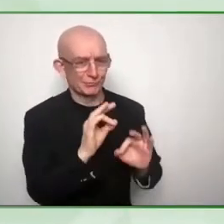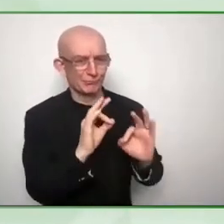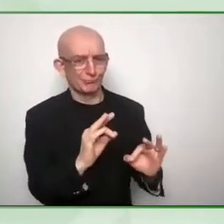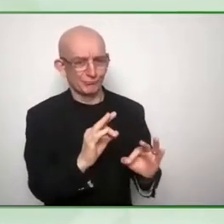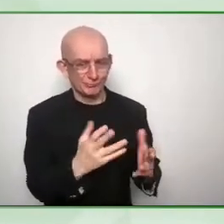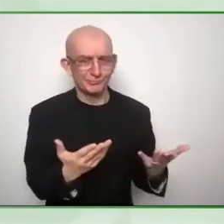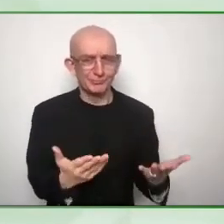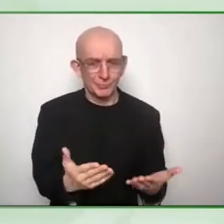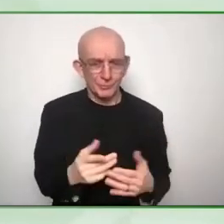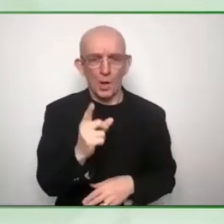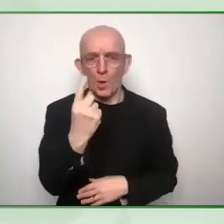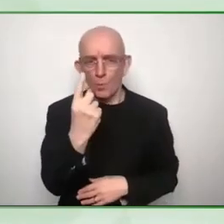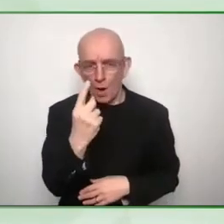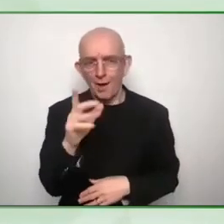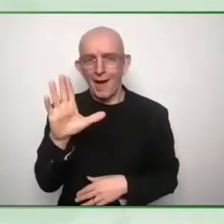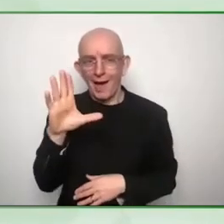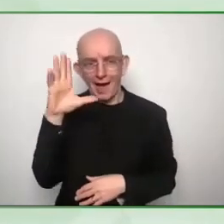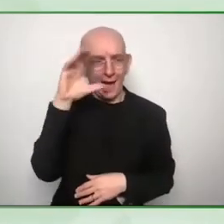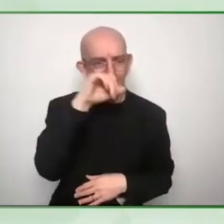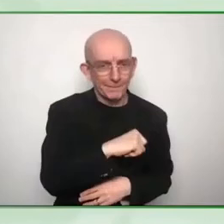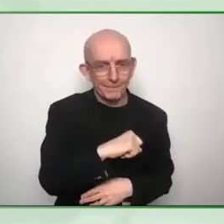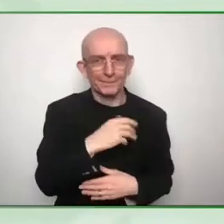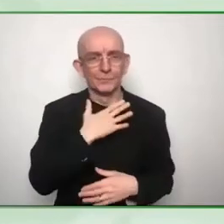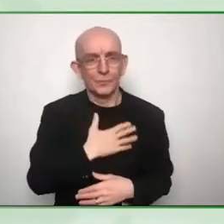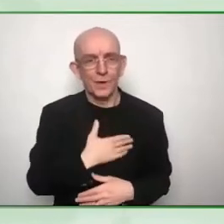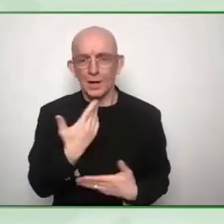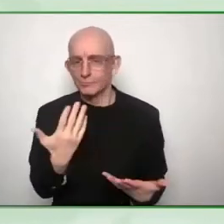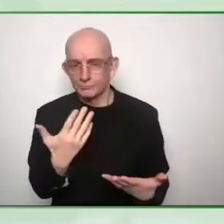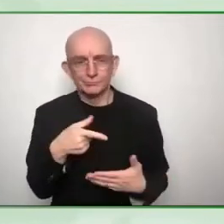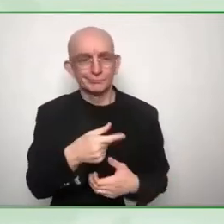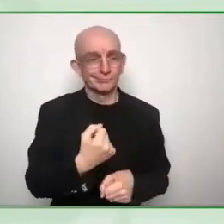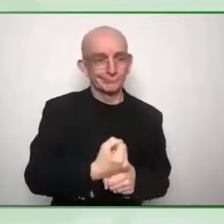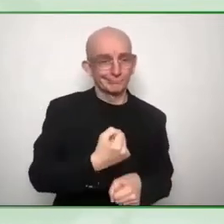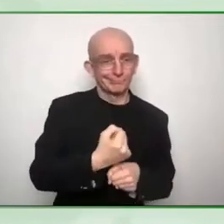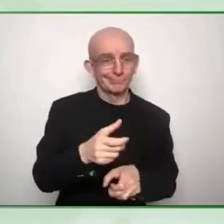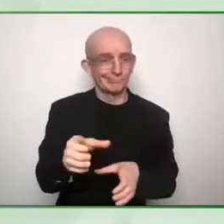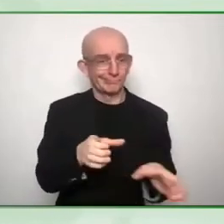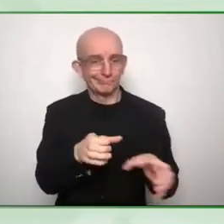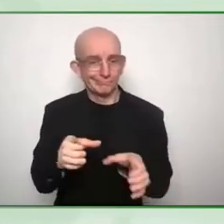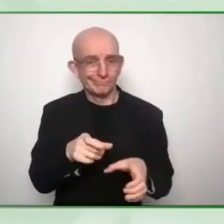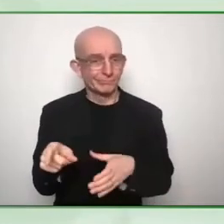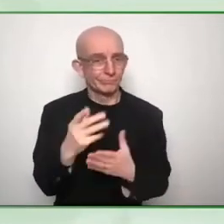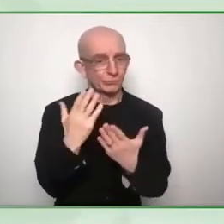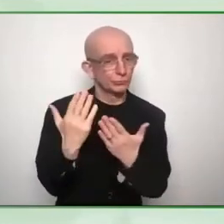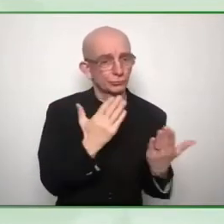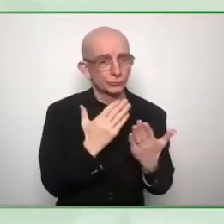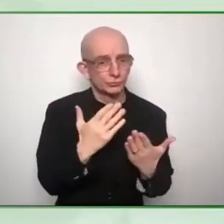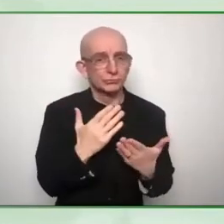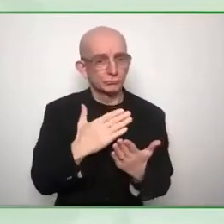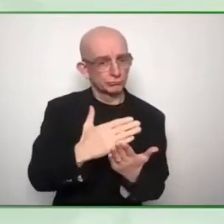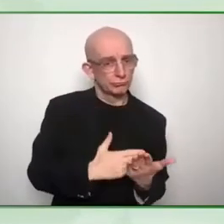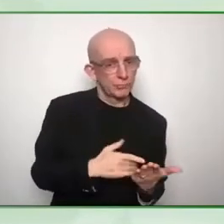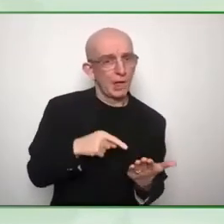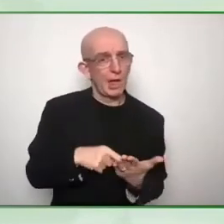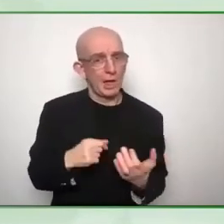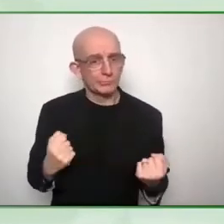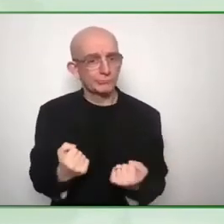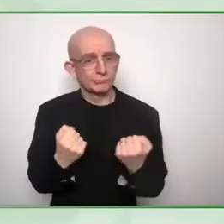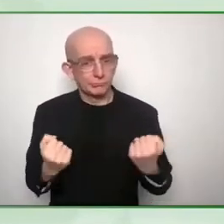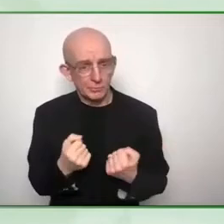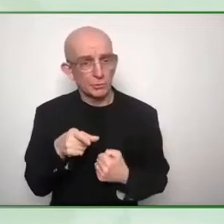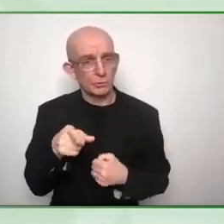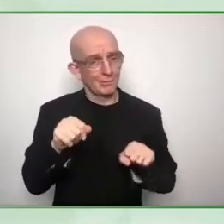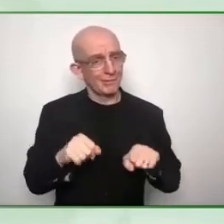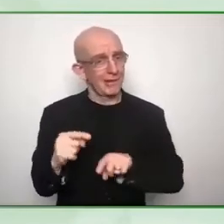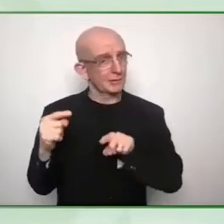rehabilitation studies. Another area is, for example, maximizing the strengths of our partners. Last night I was able